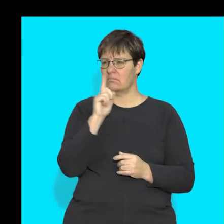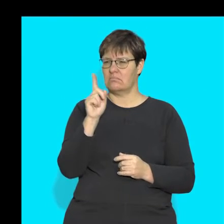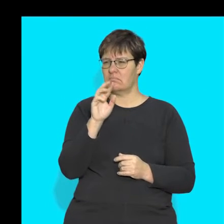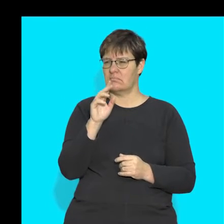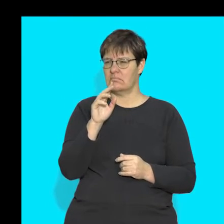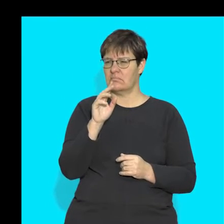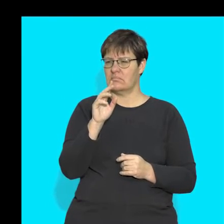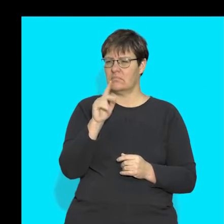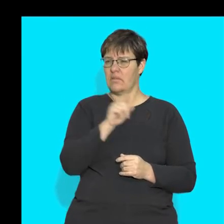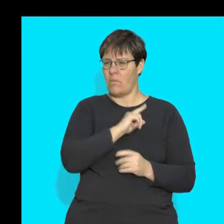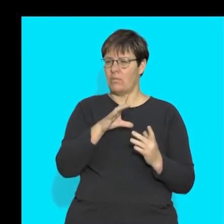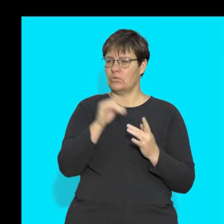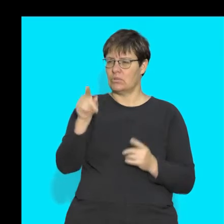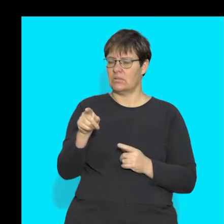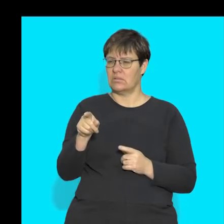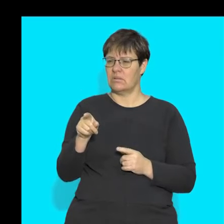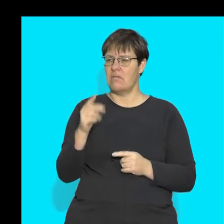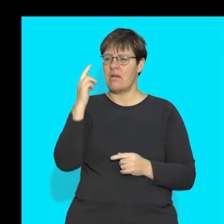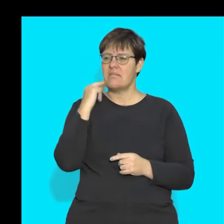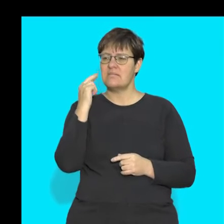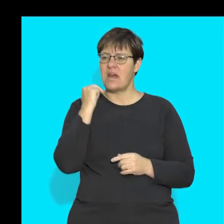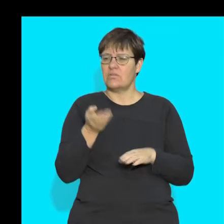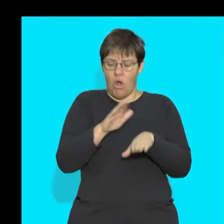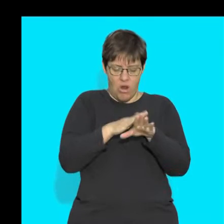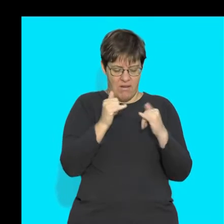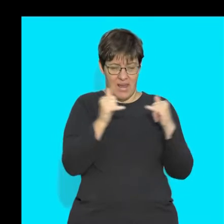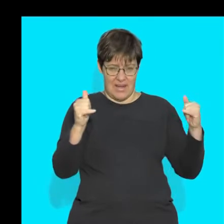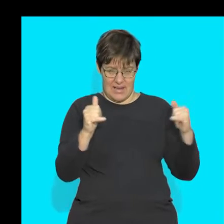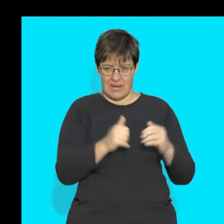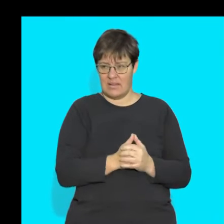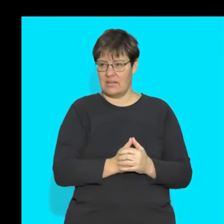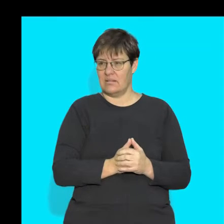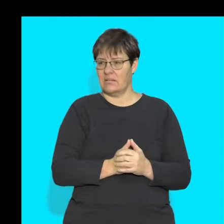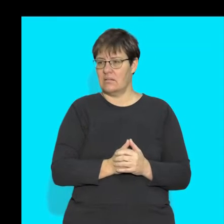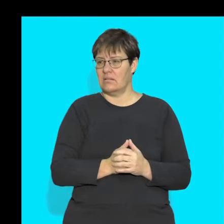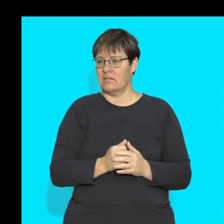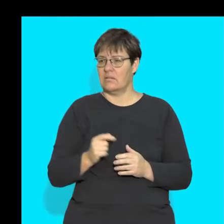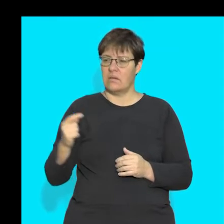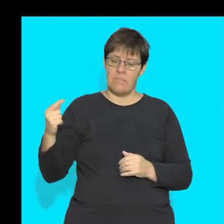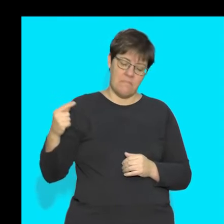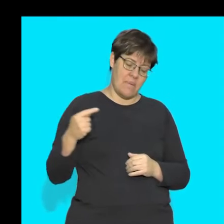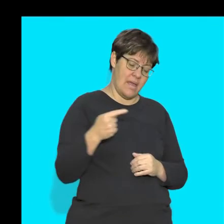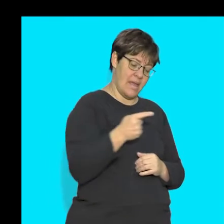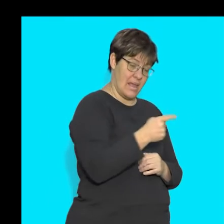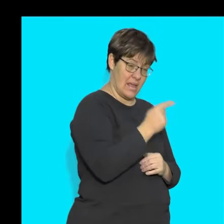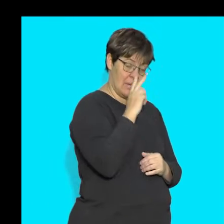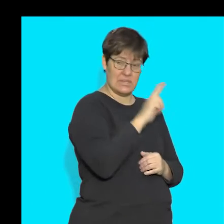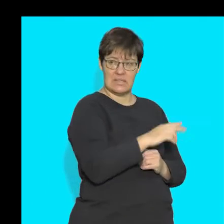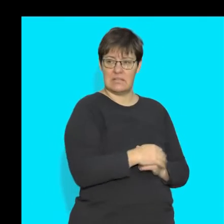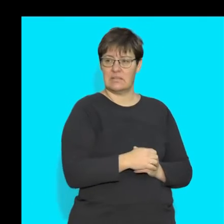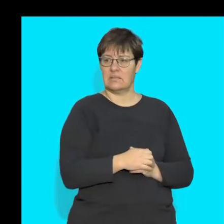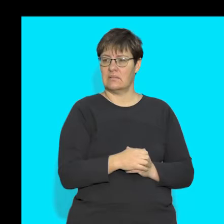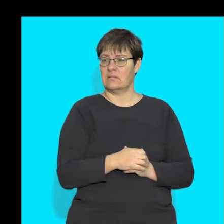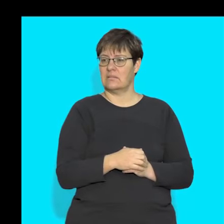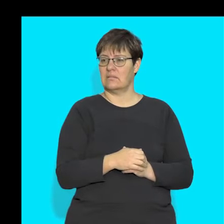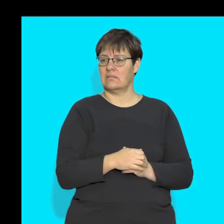this is why I chose this one, is this is nice dot on the line, where if I go backwards like this, and